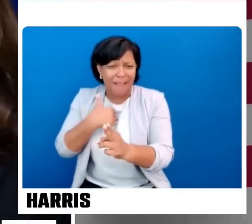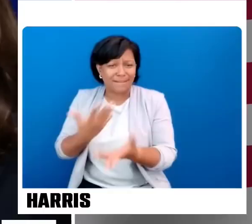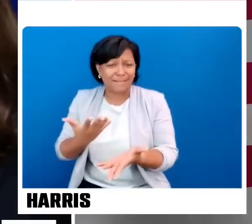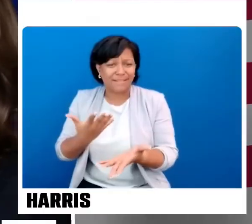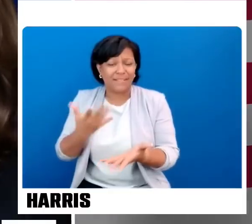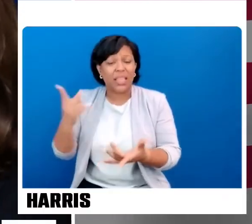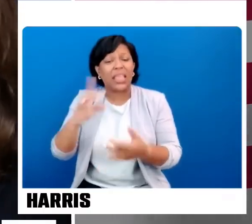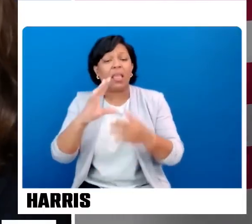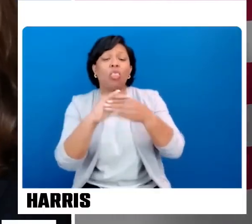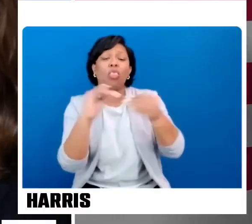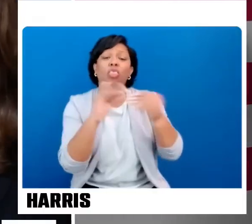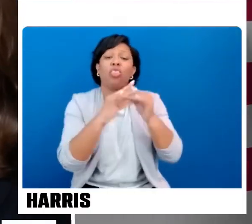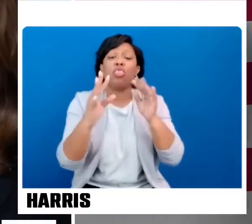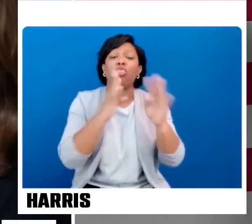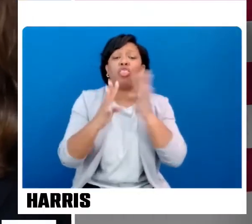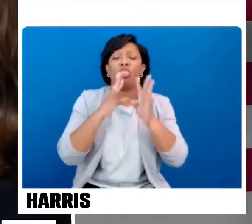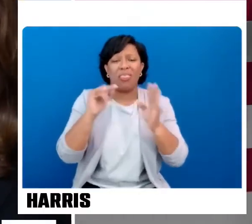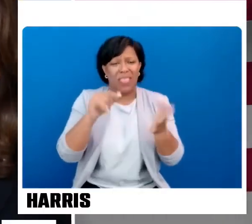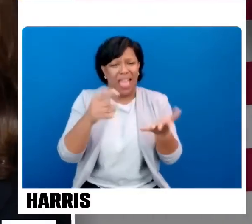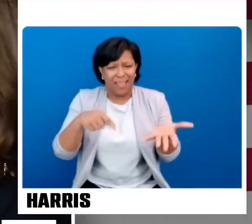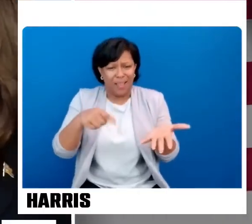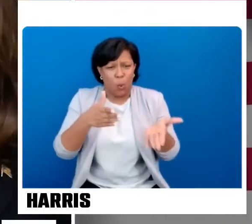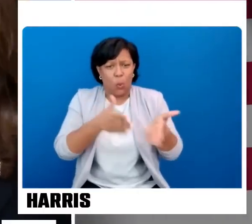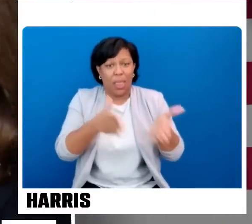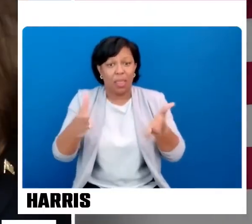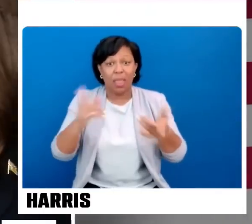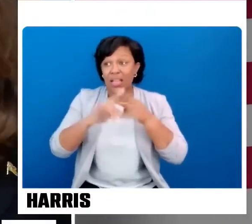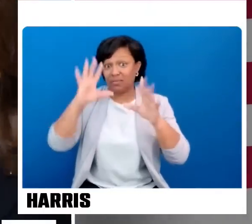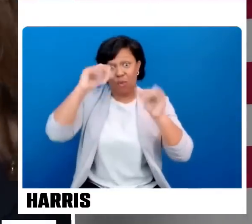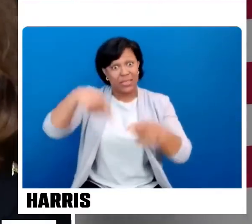deny what over and over again are court